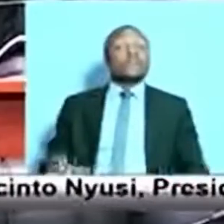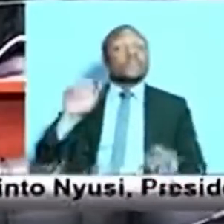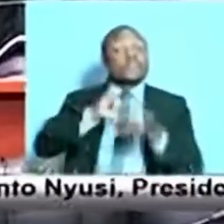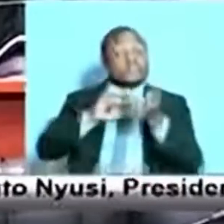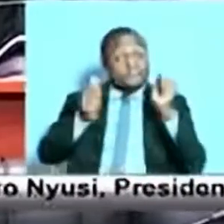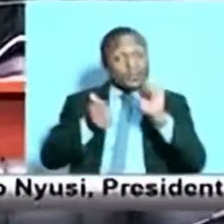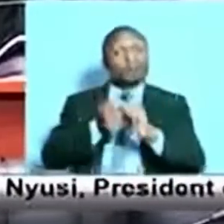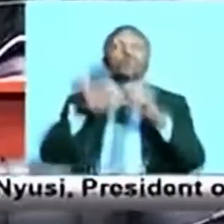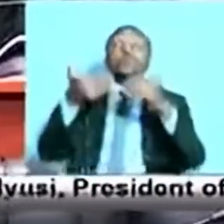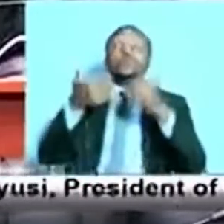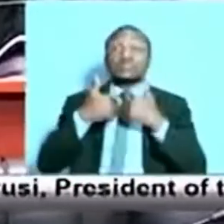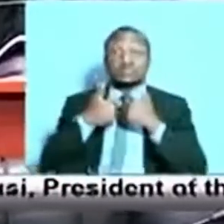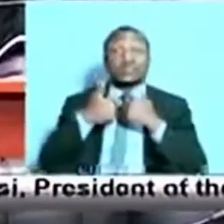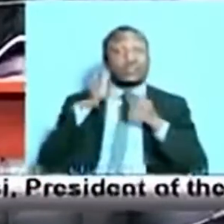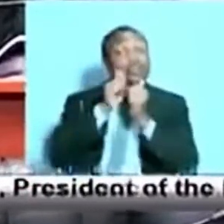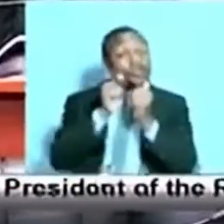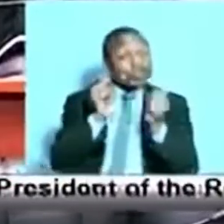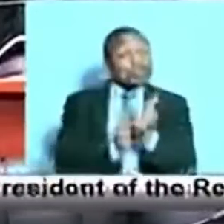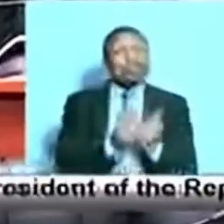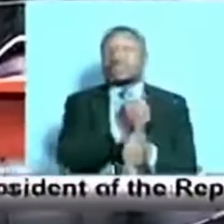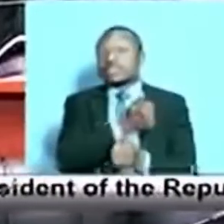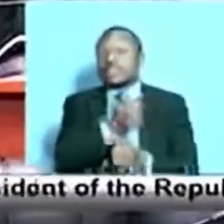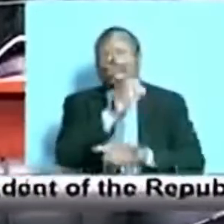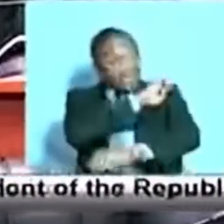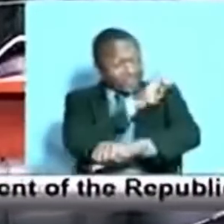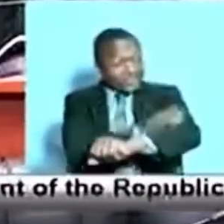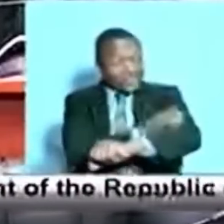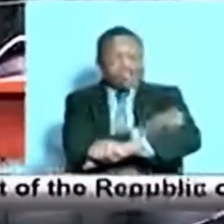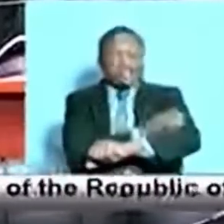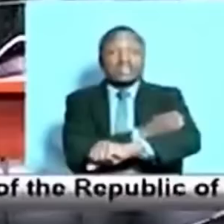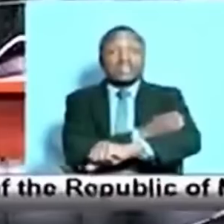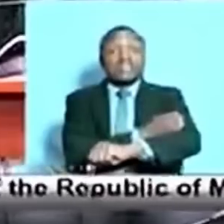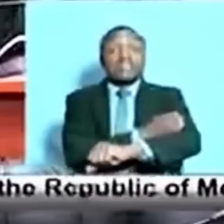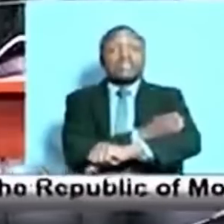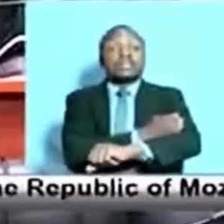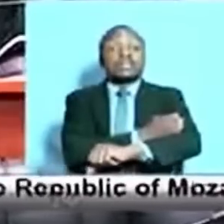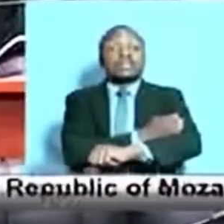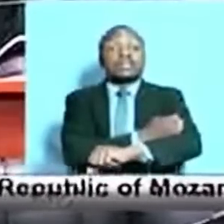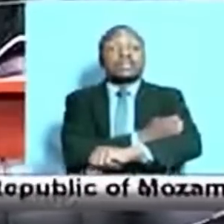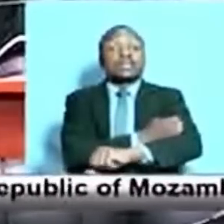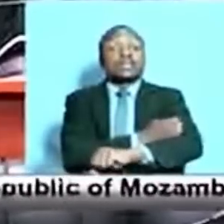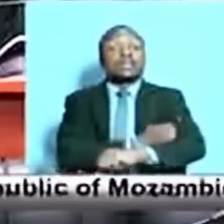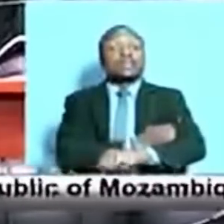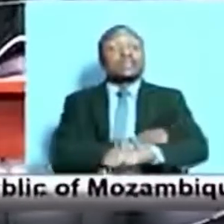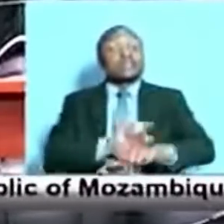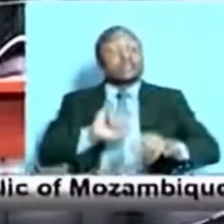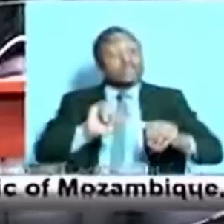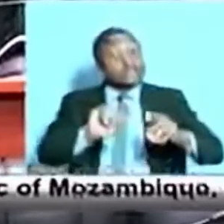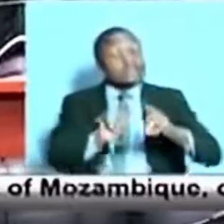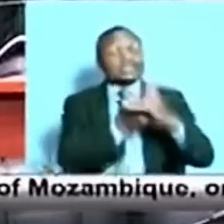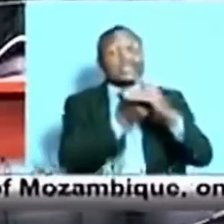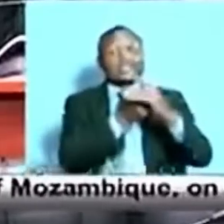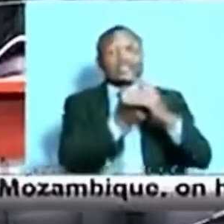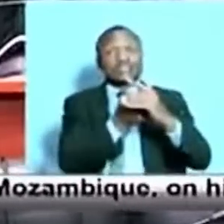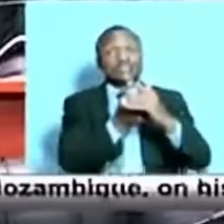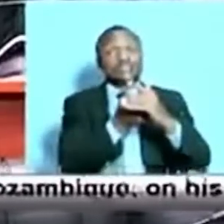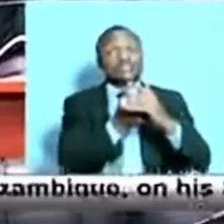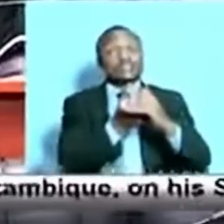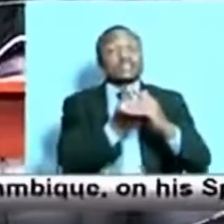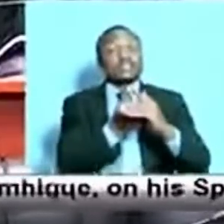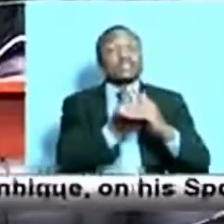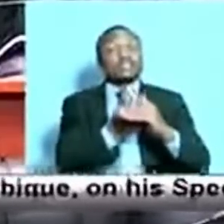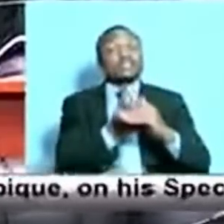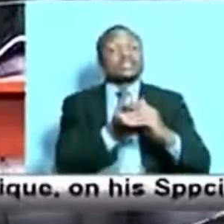we have pertaining to energy emanate from their financial